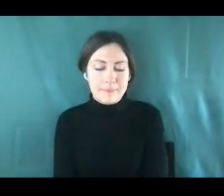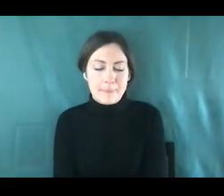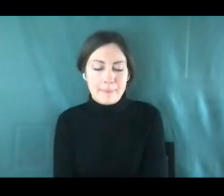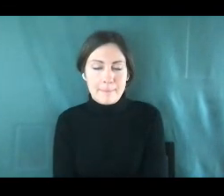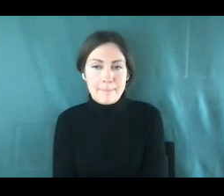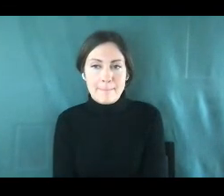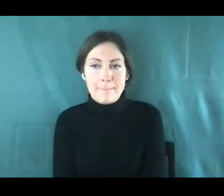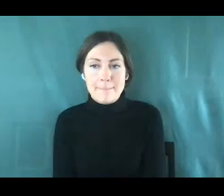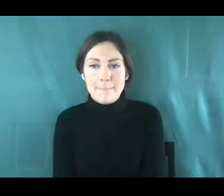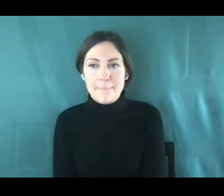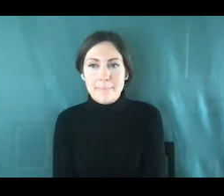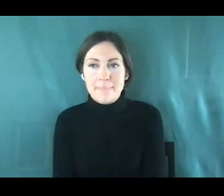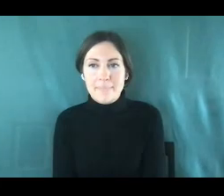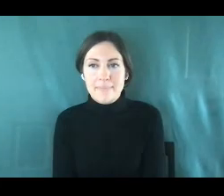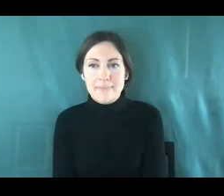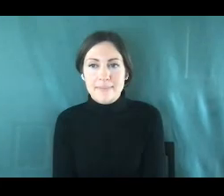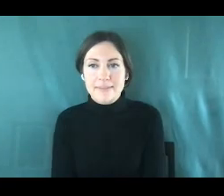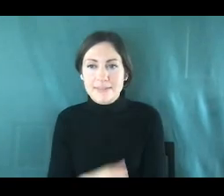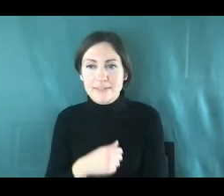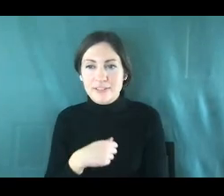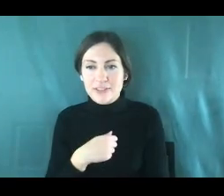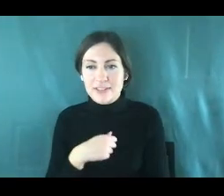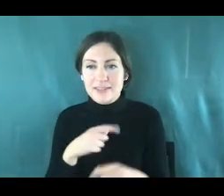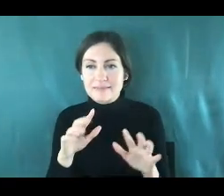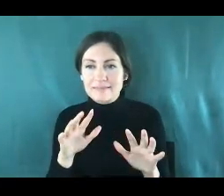Sorry, my slides are glitching.